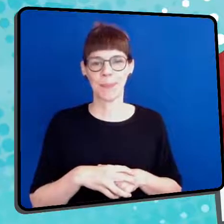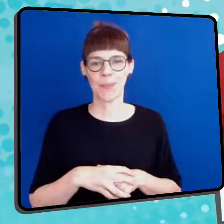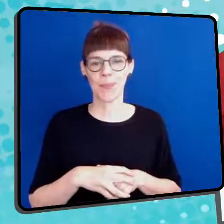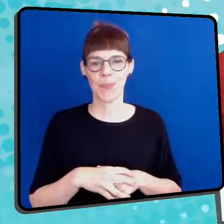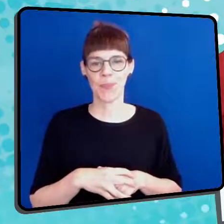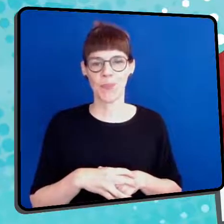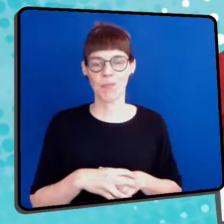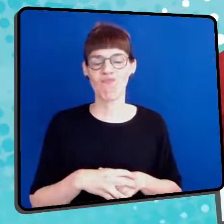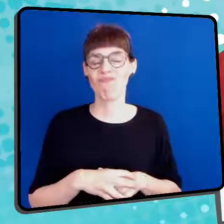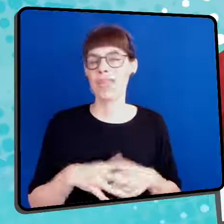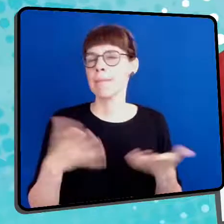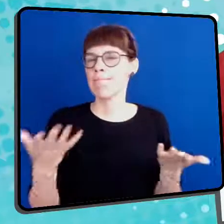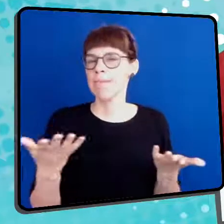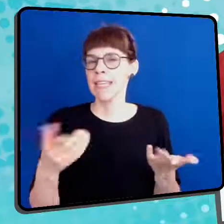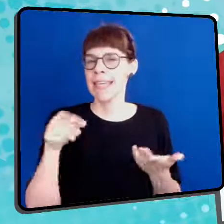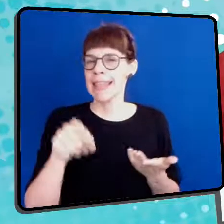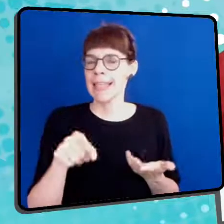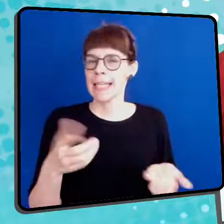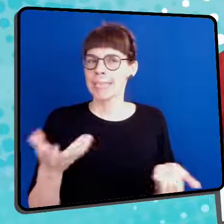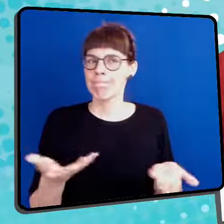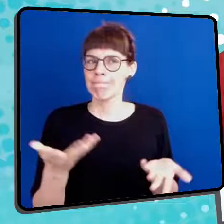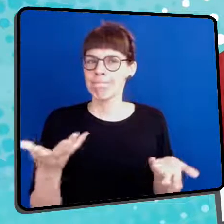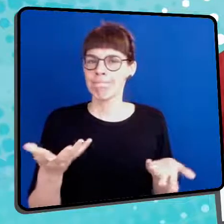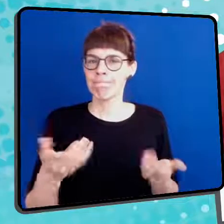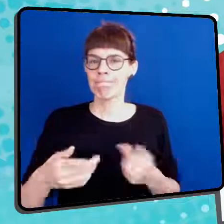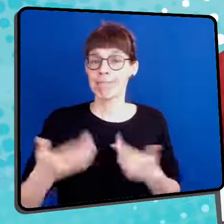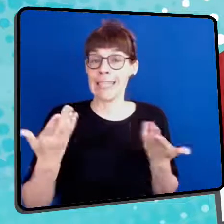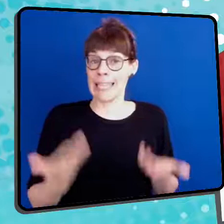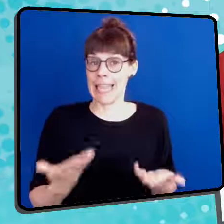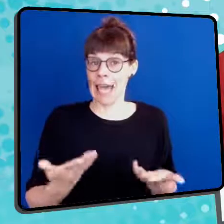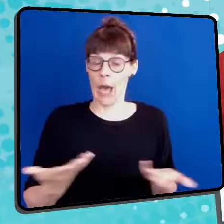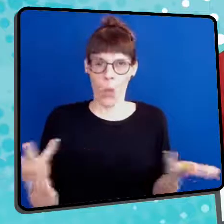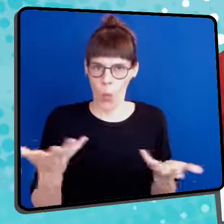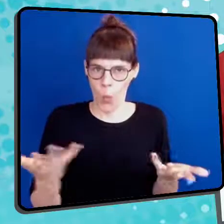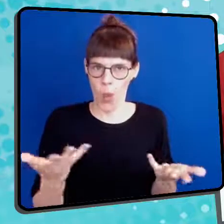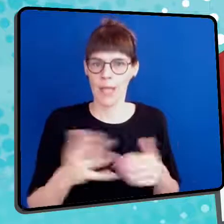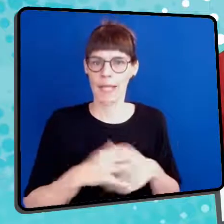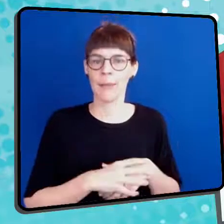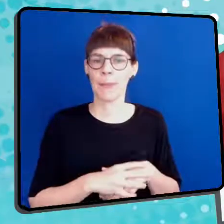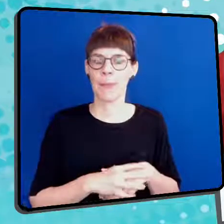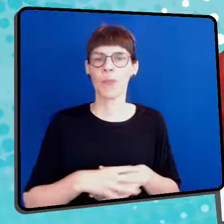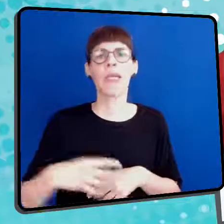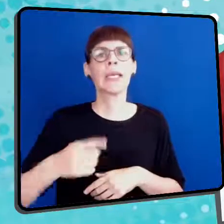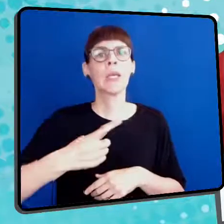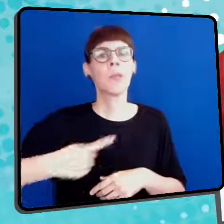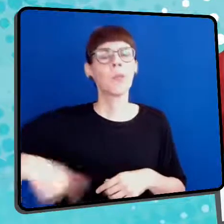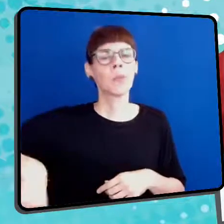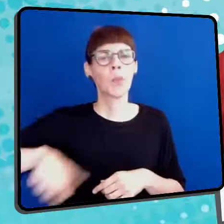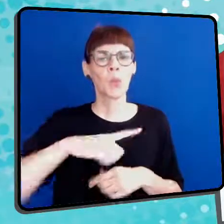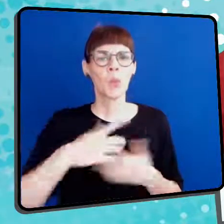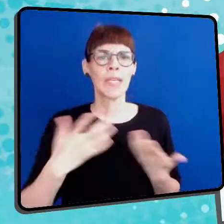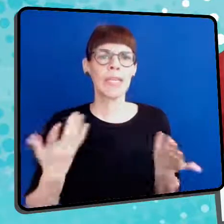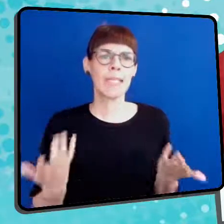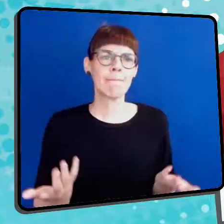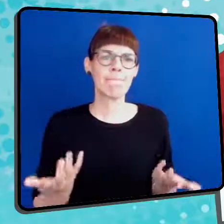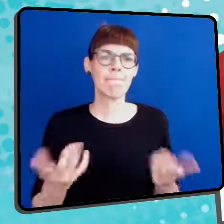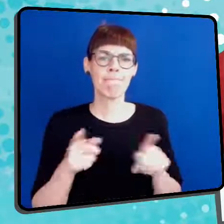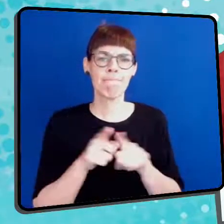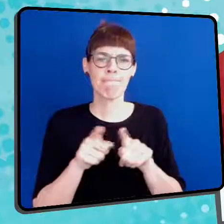era, because what right now we are doing is that we are moving an almost